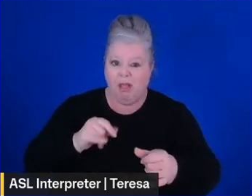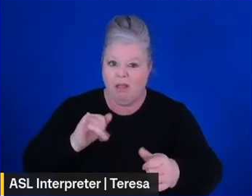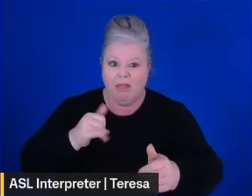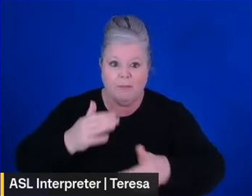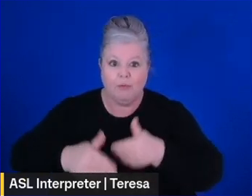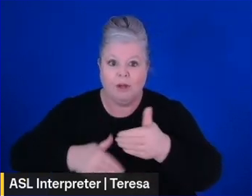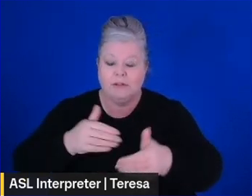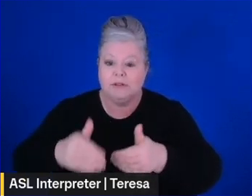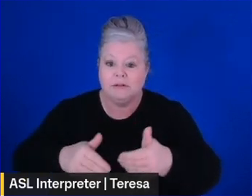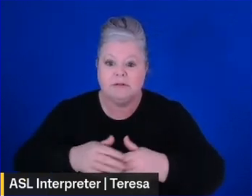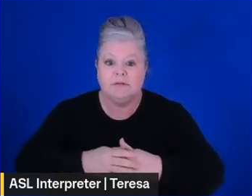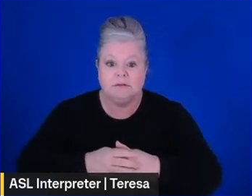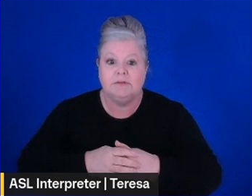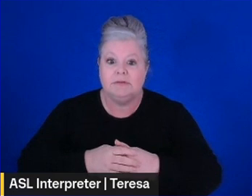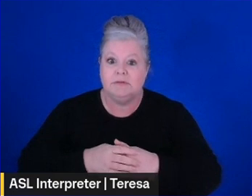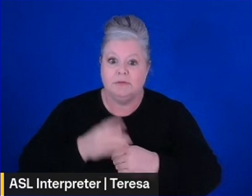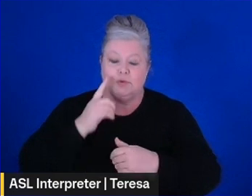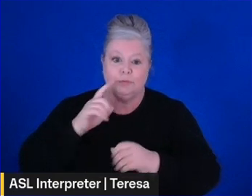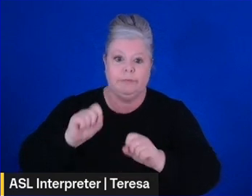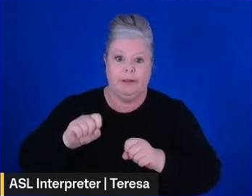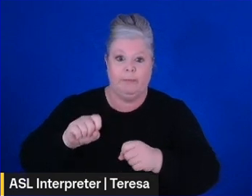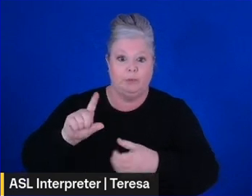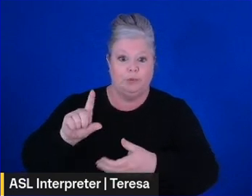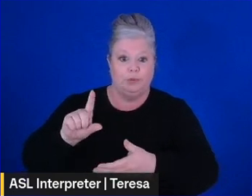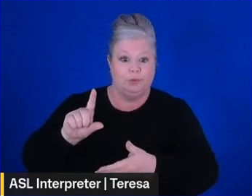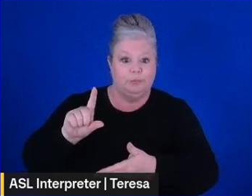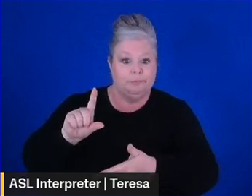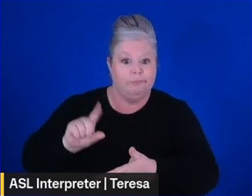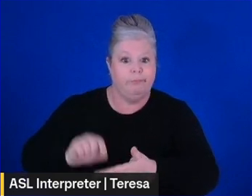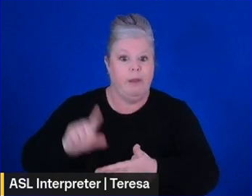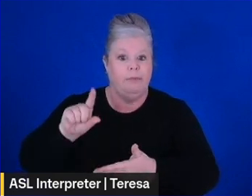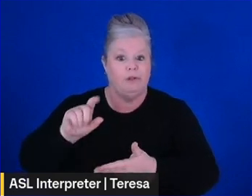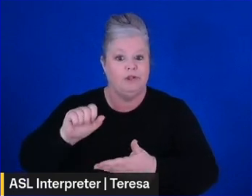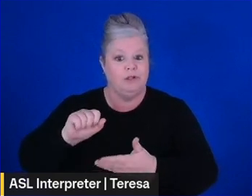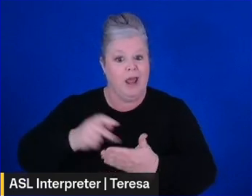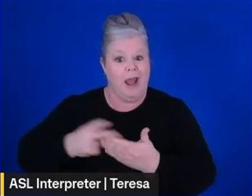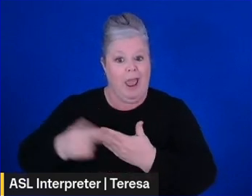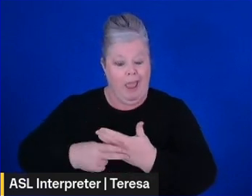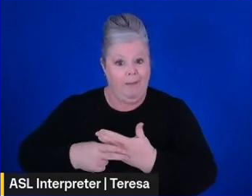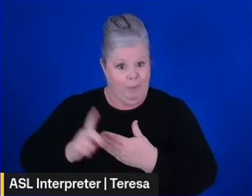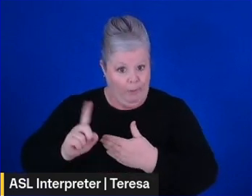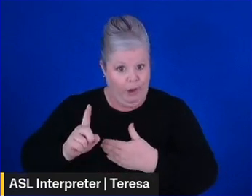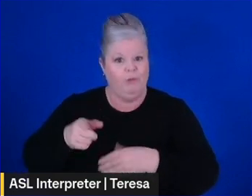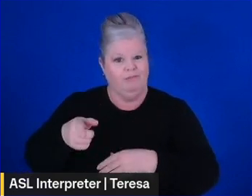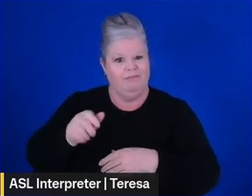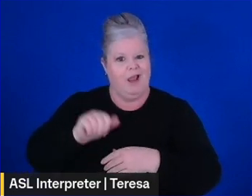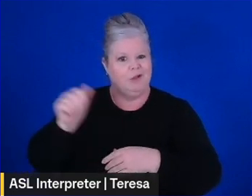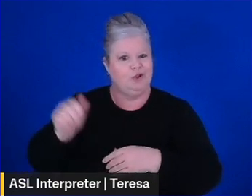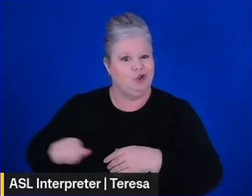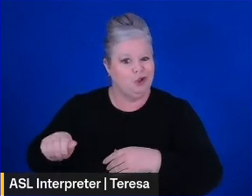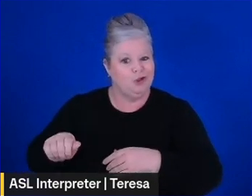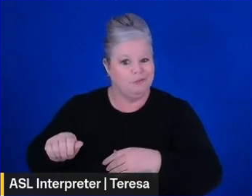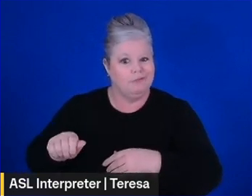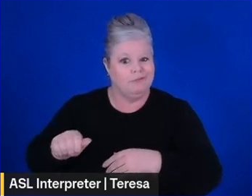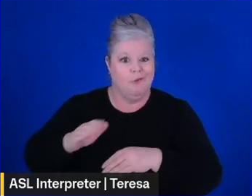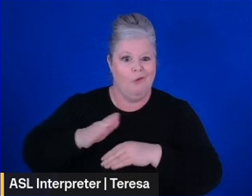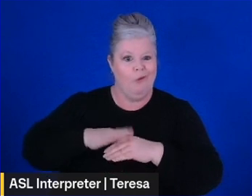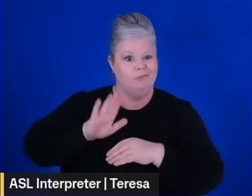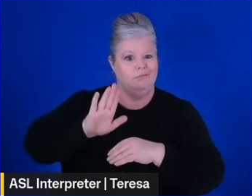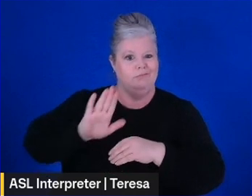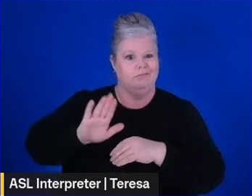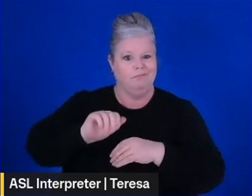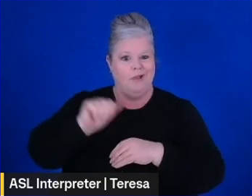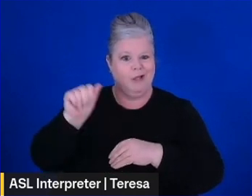process of publish an application on Azure, on the Azure Container App